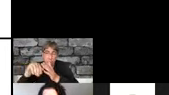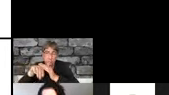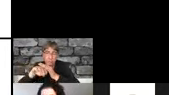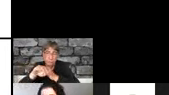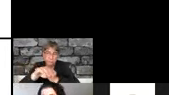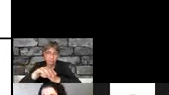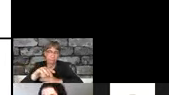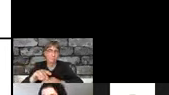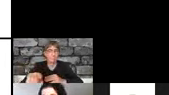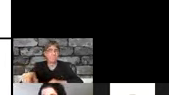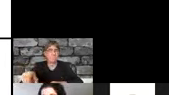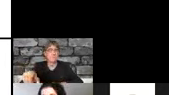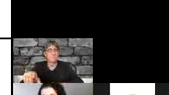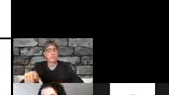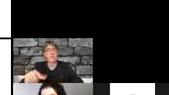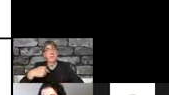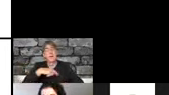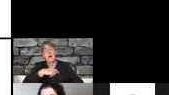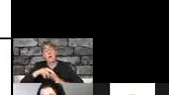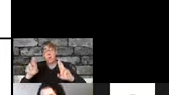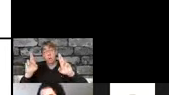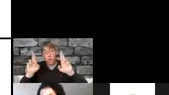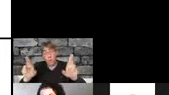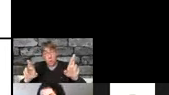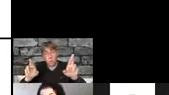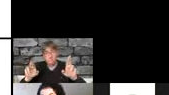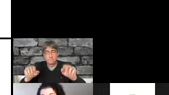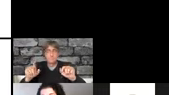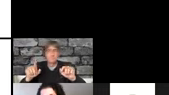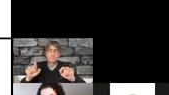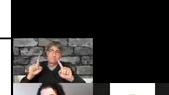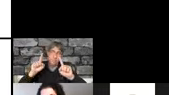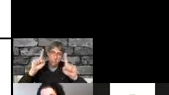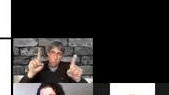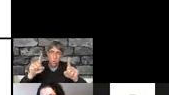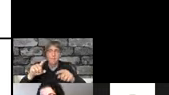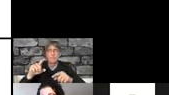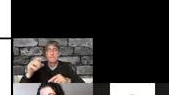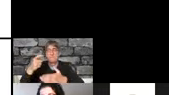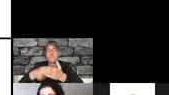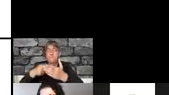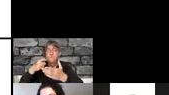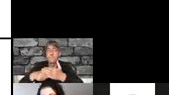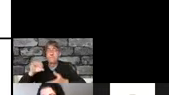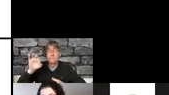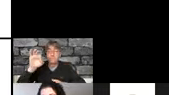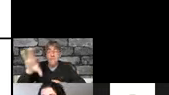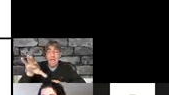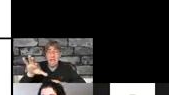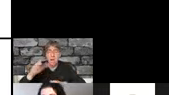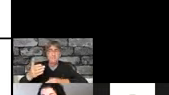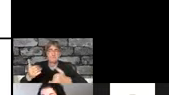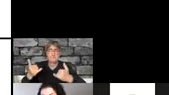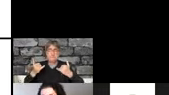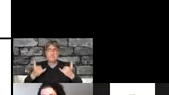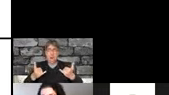One of the things that we hope to achieve in our FAIR modernization, or what we call FAIR transformation process, is to increase the